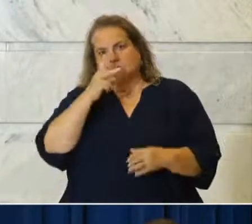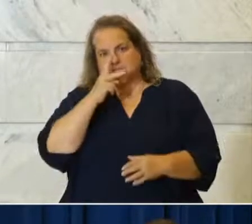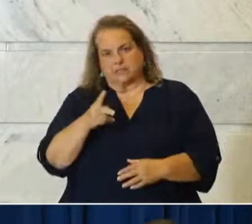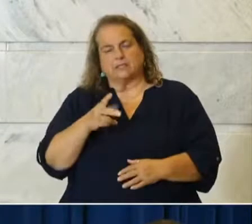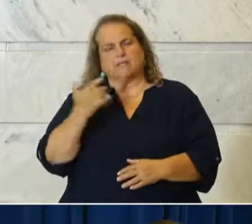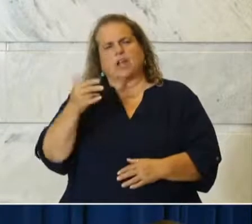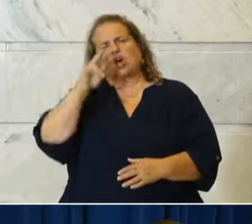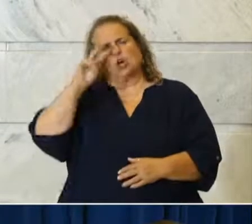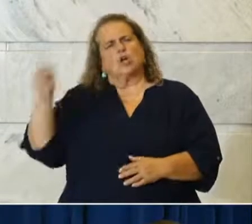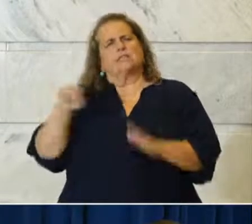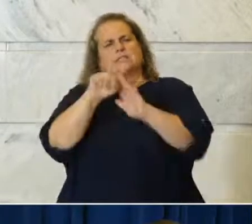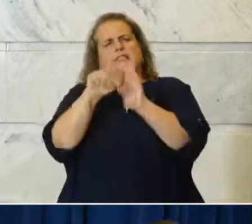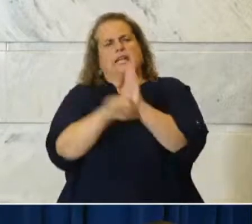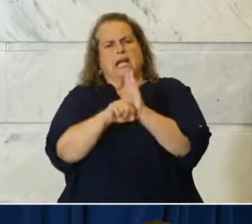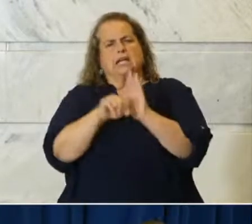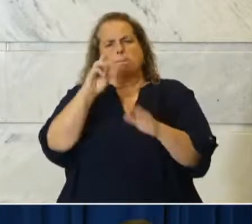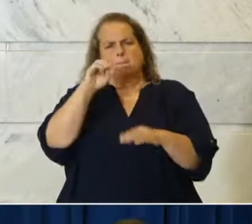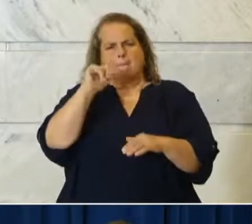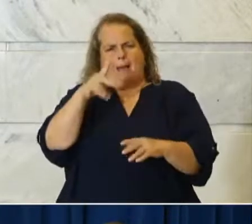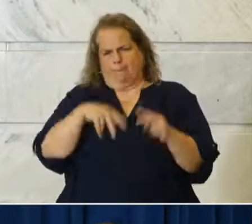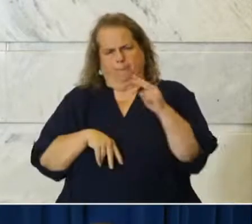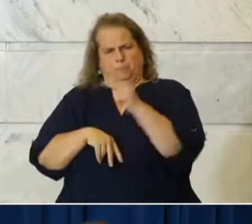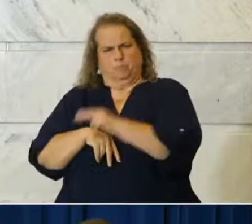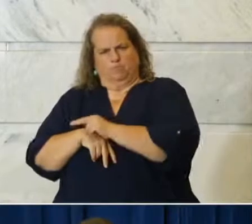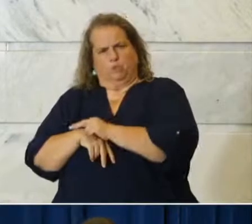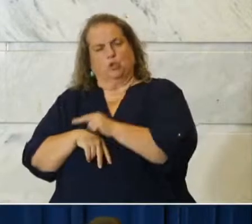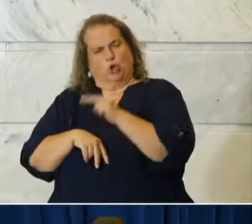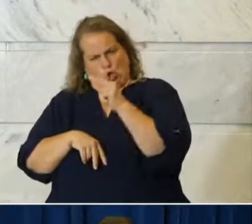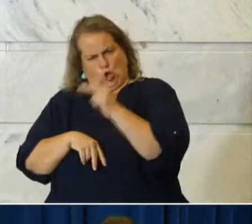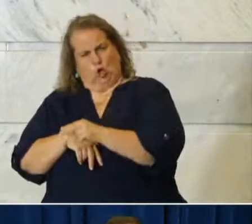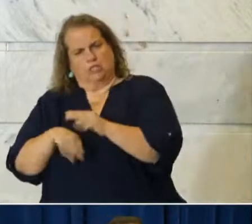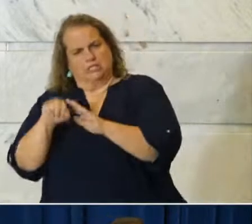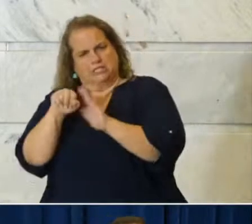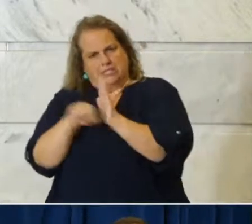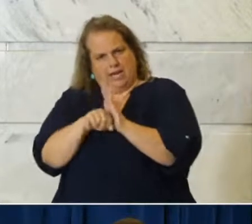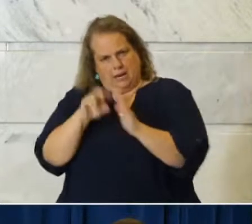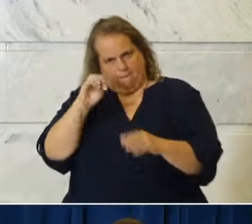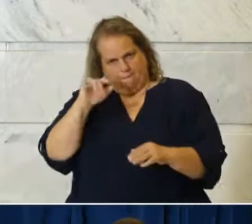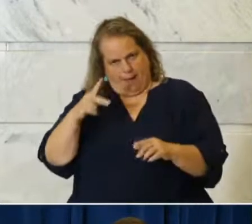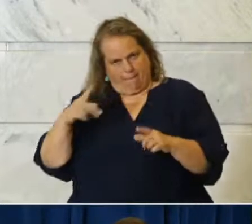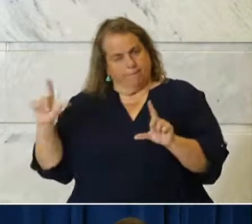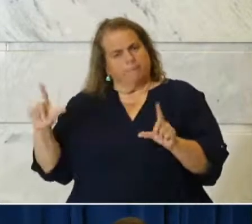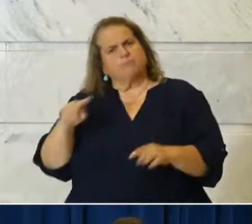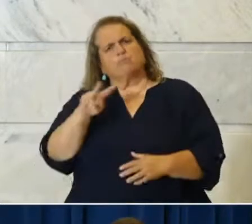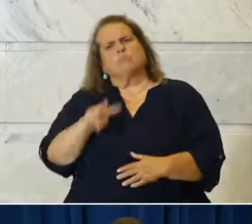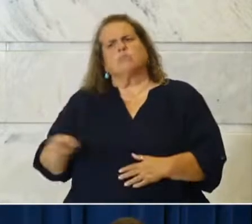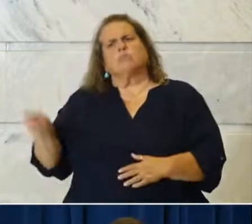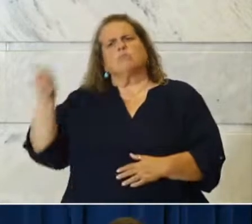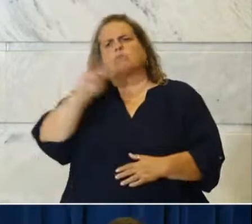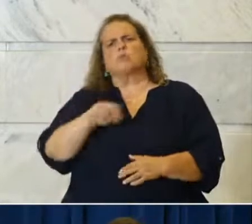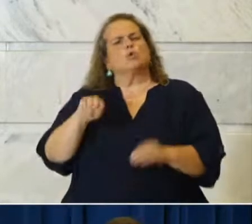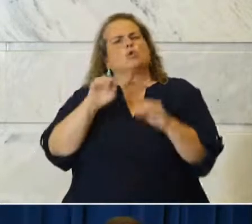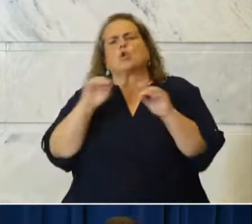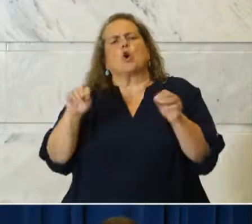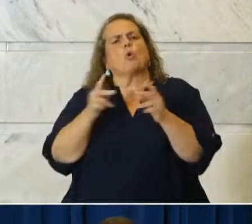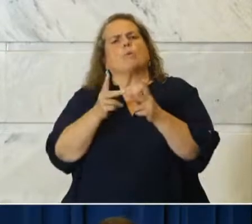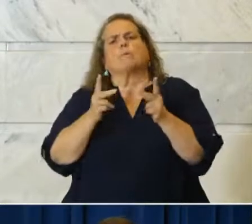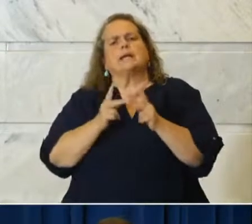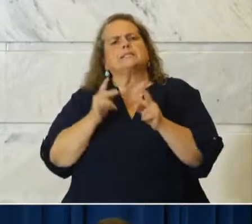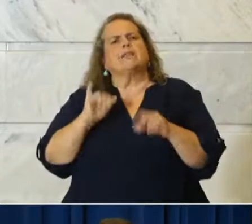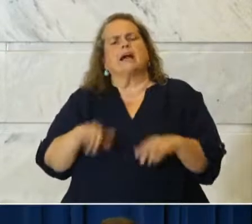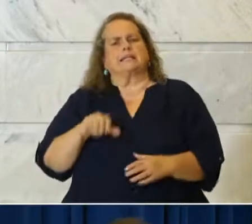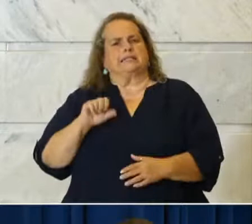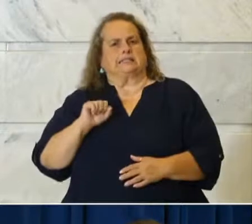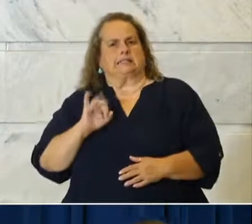map. And I want people to look at it, and I want you to realize that there is no place that is safer or that we have